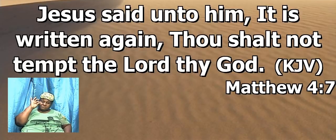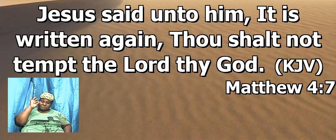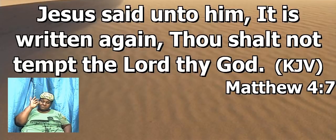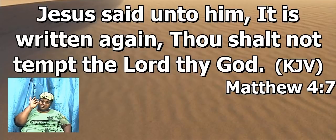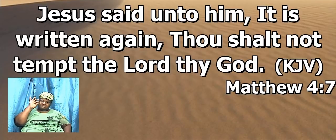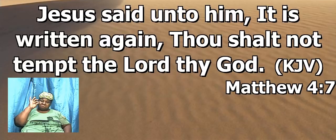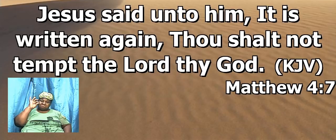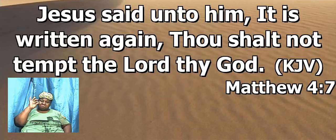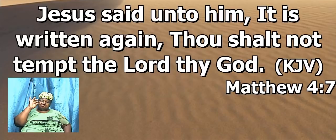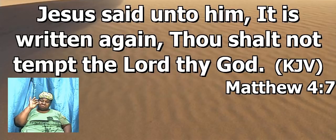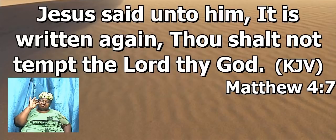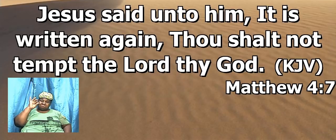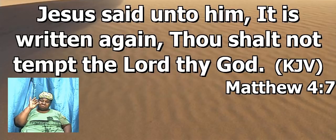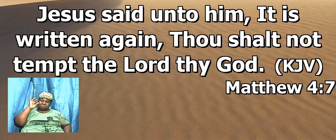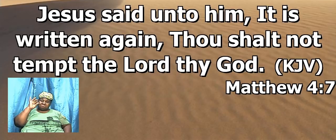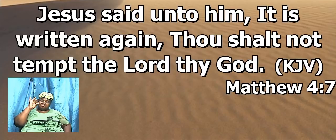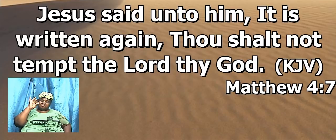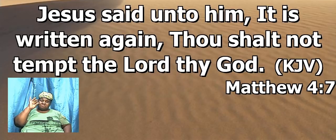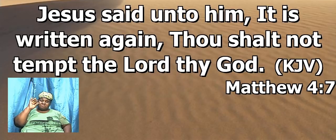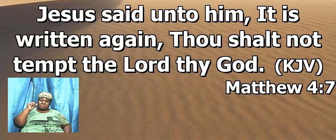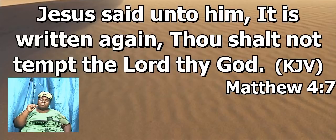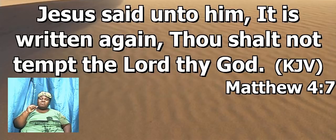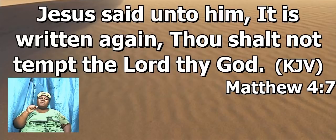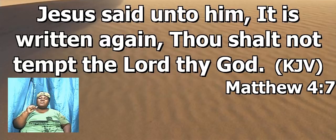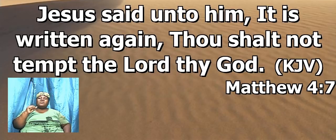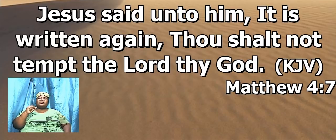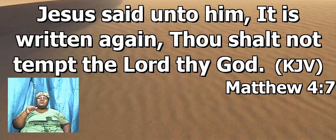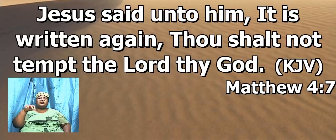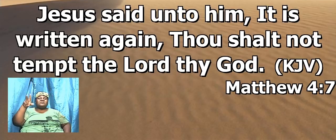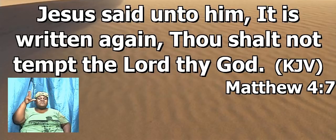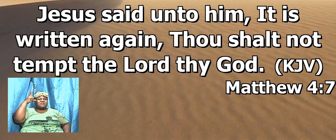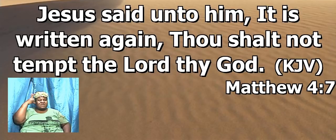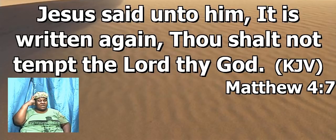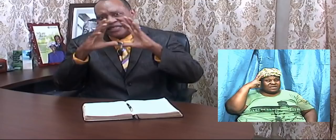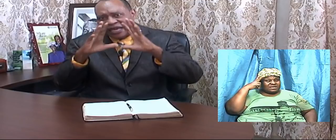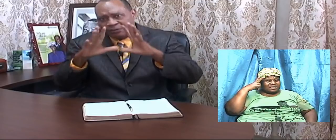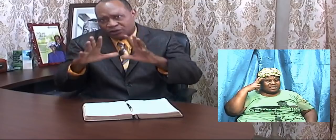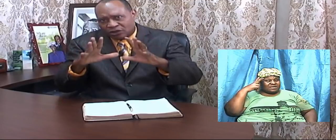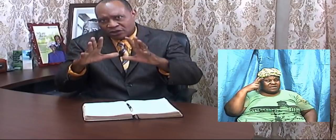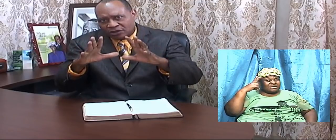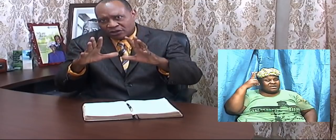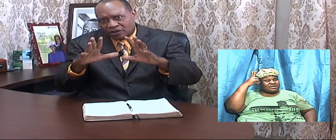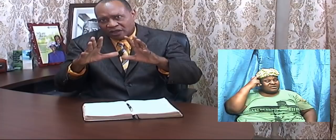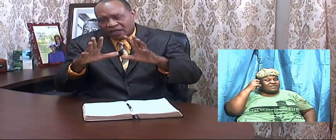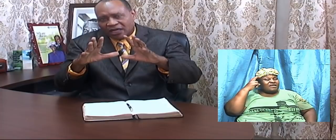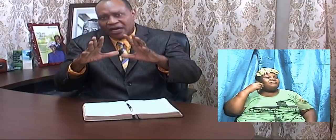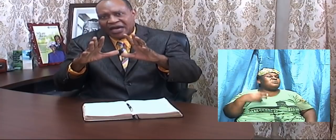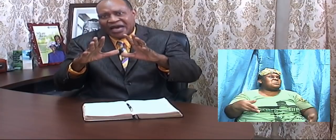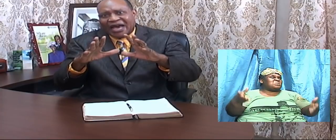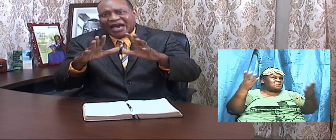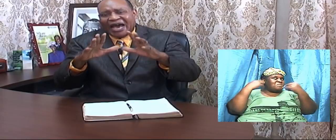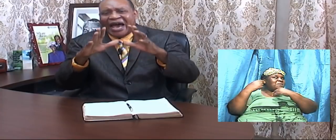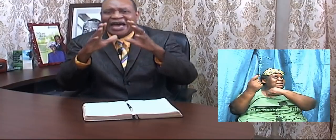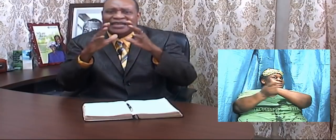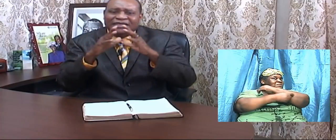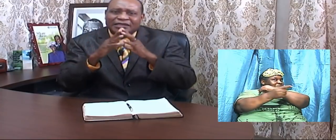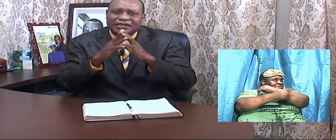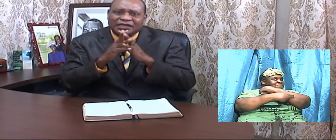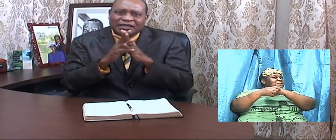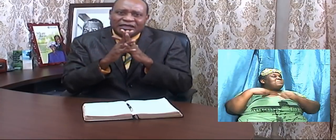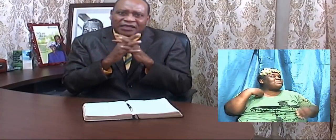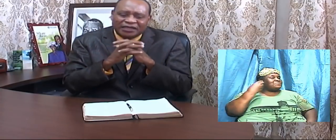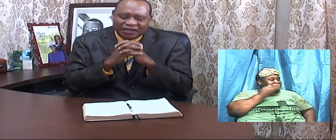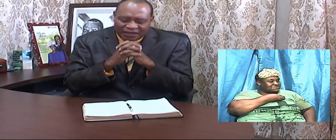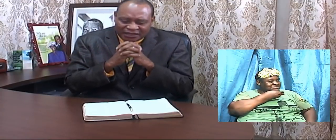that he comes and he tempts us and